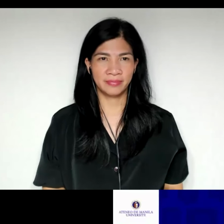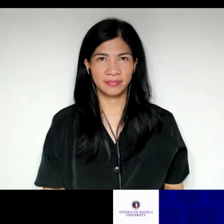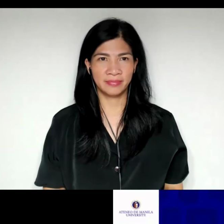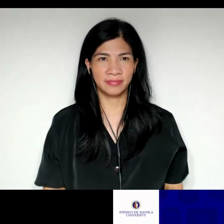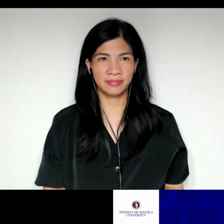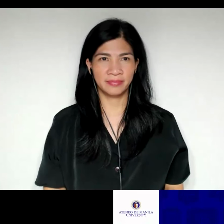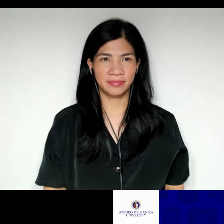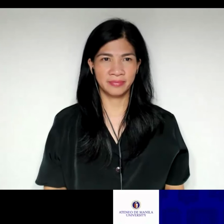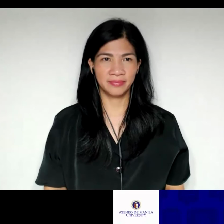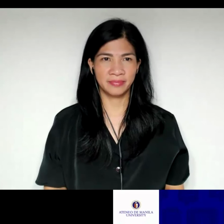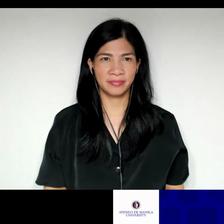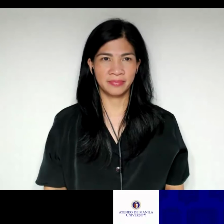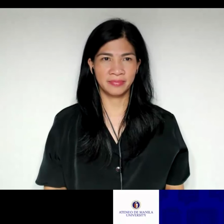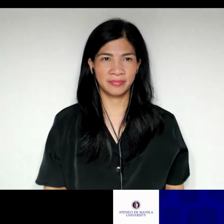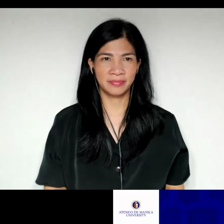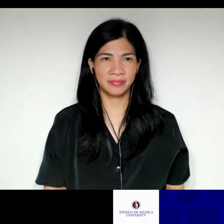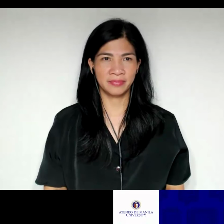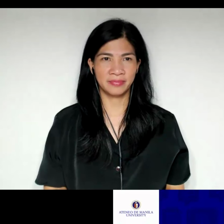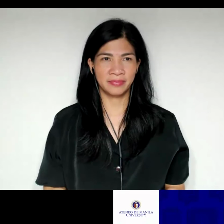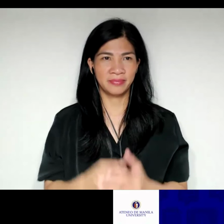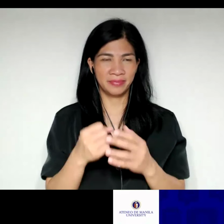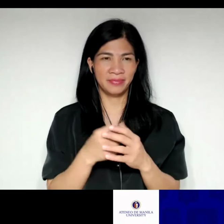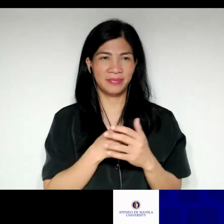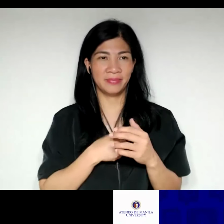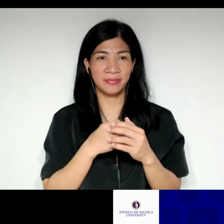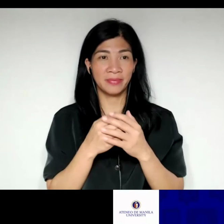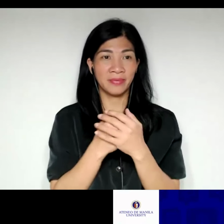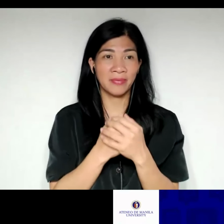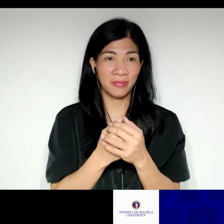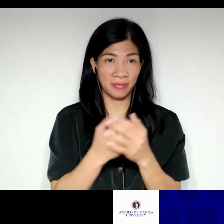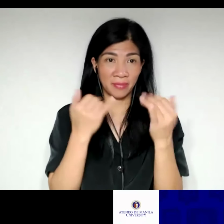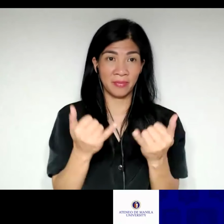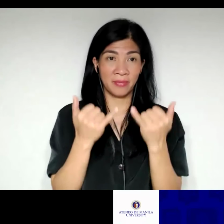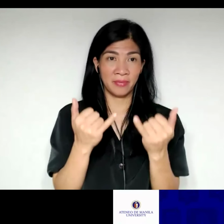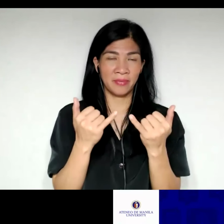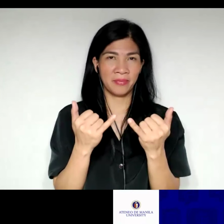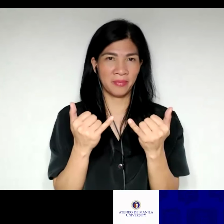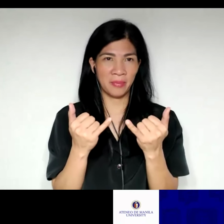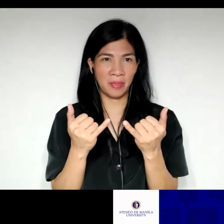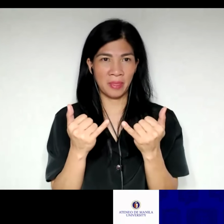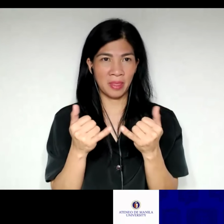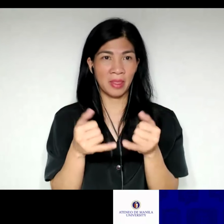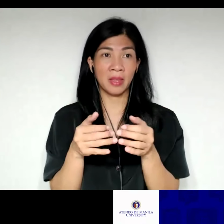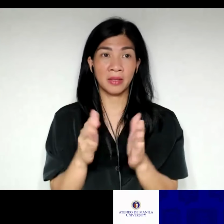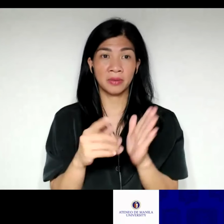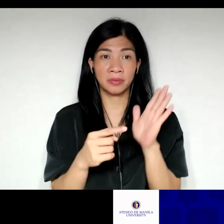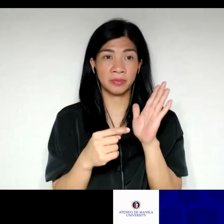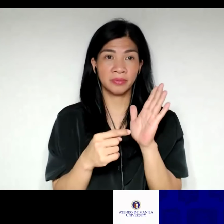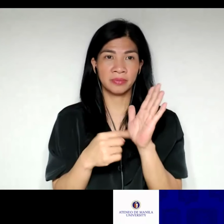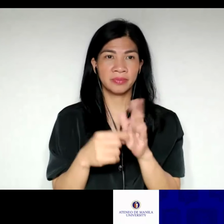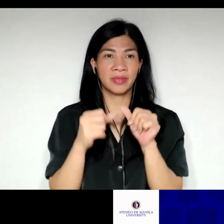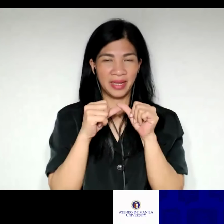Sorry for that momentary disconnection. Okay, so this shows, this is one of the ways that we can show how we are